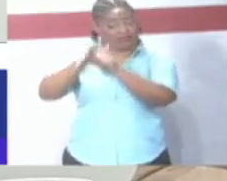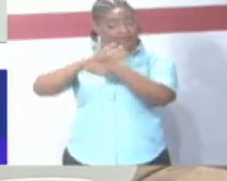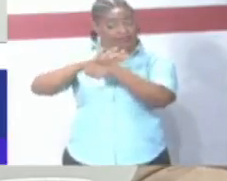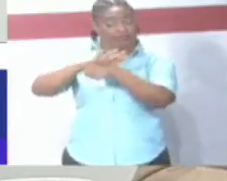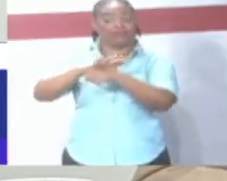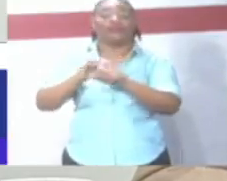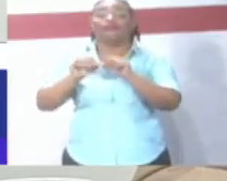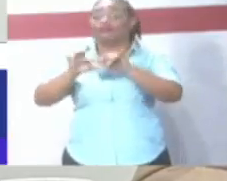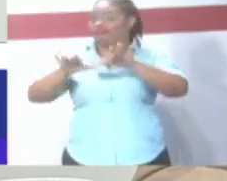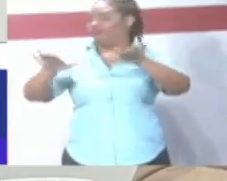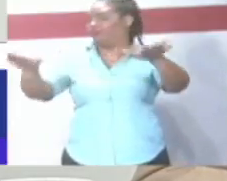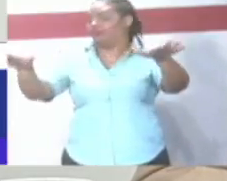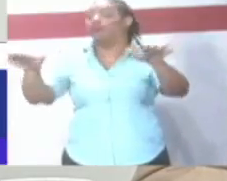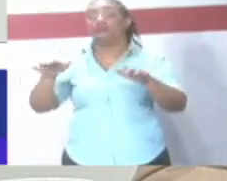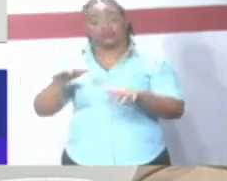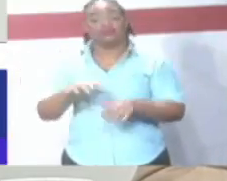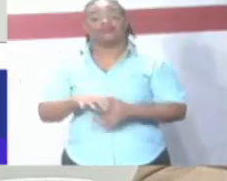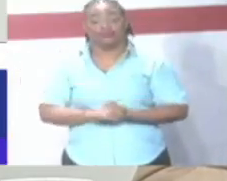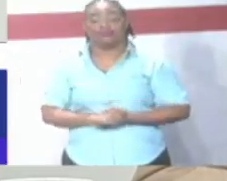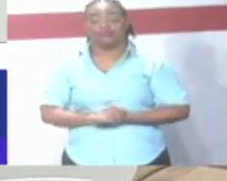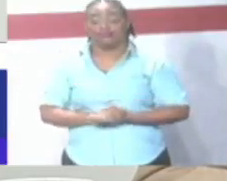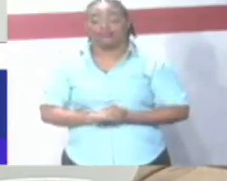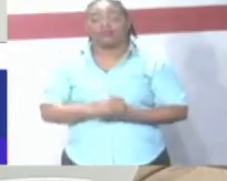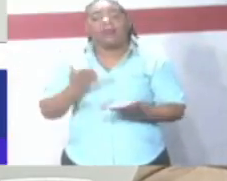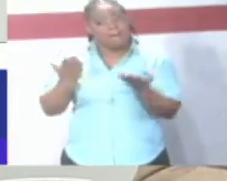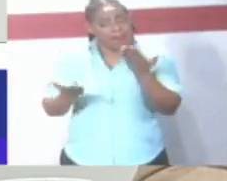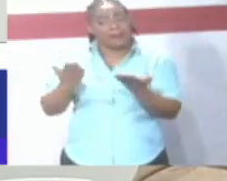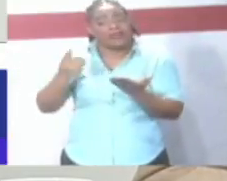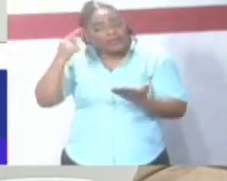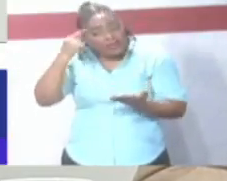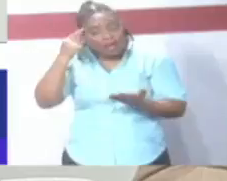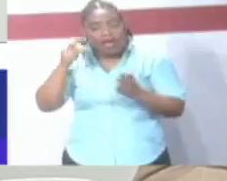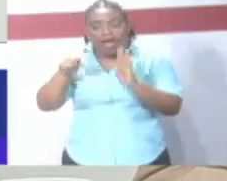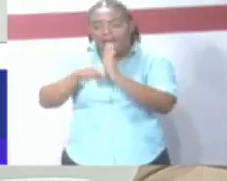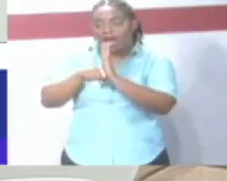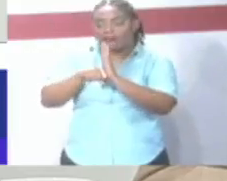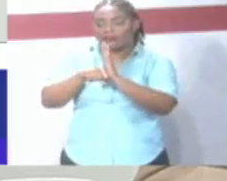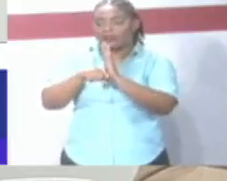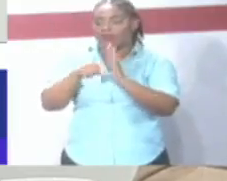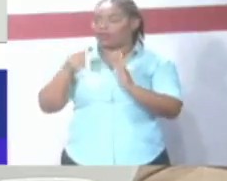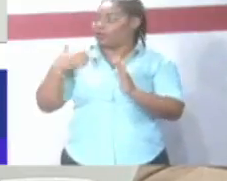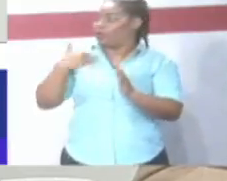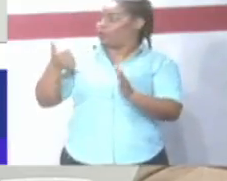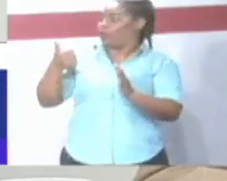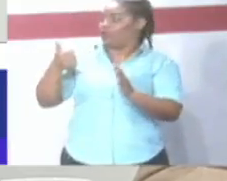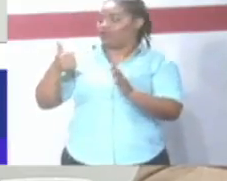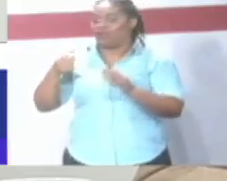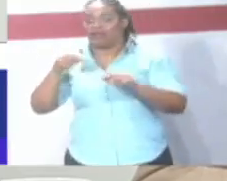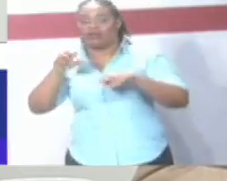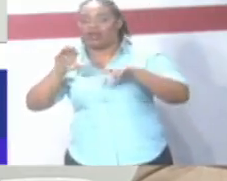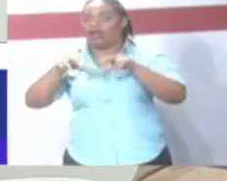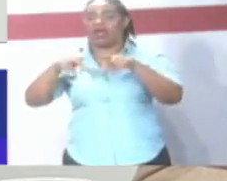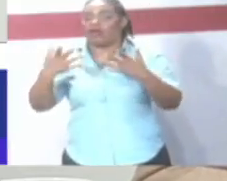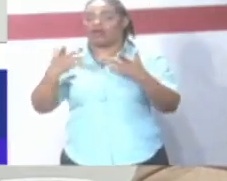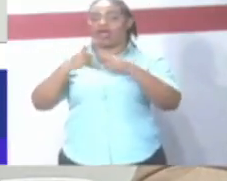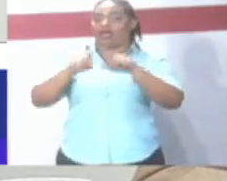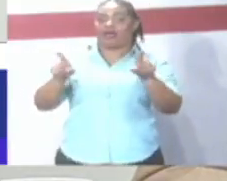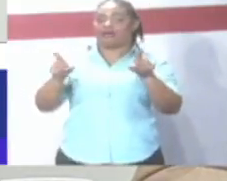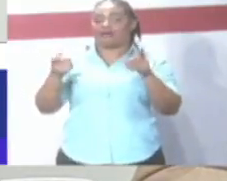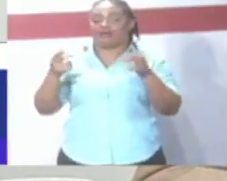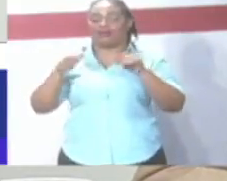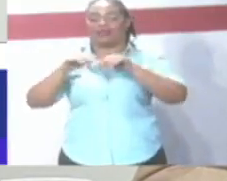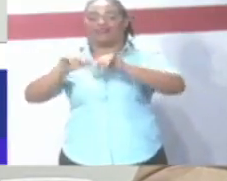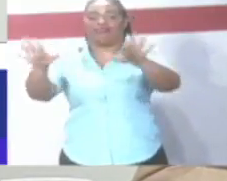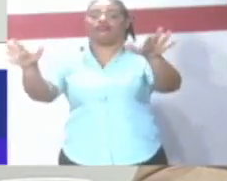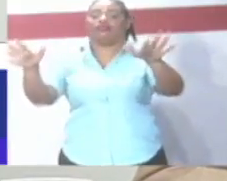because you will have this person with a false negative thinking that they are negative and spreading the virus. So the Delta